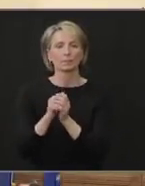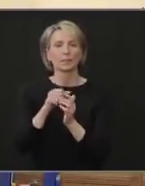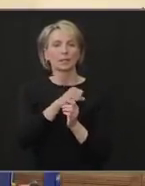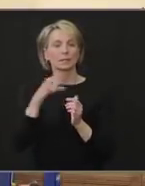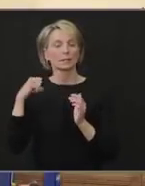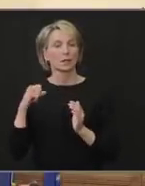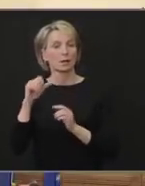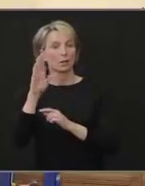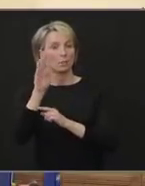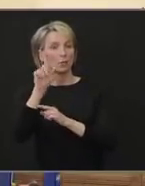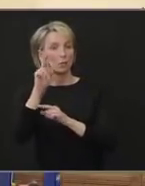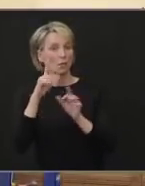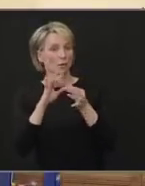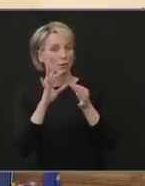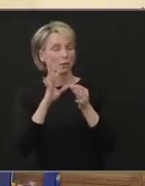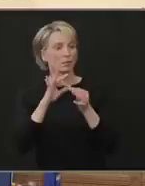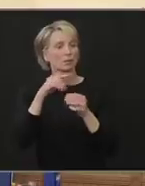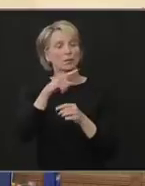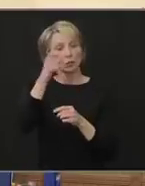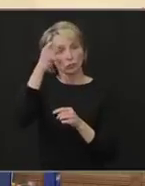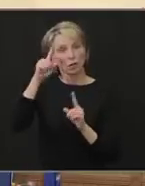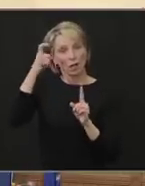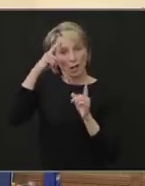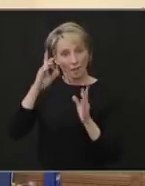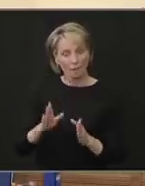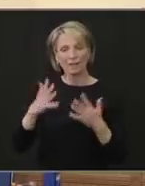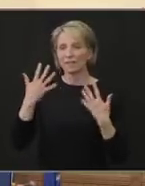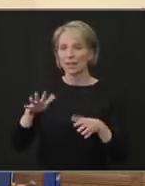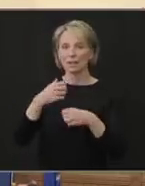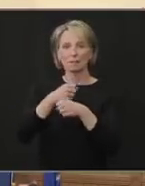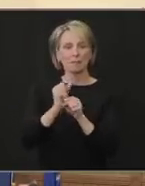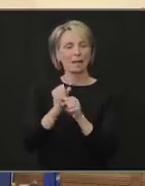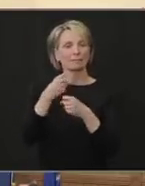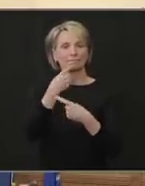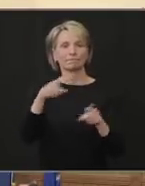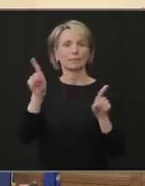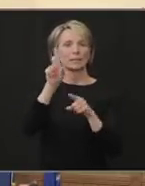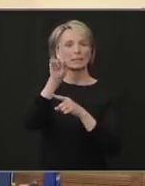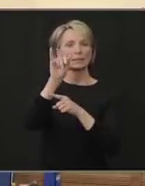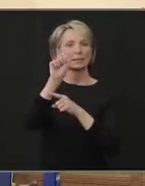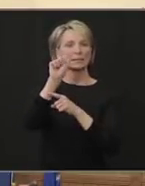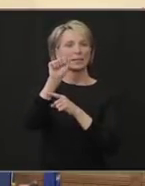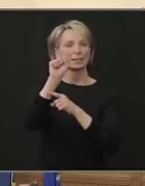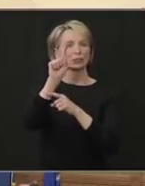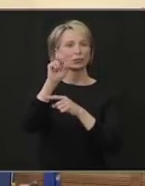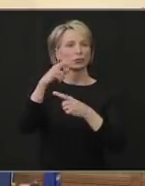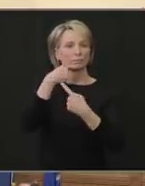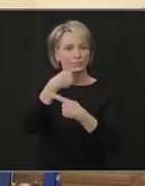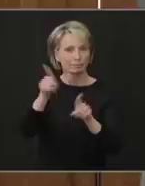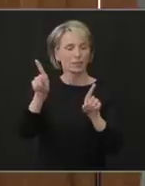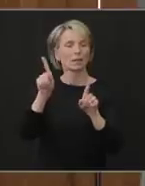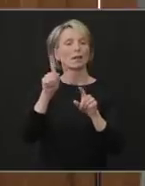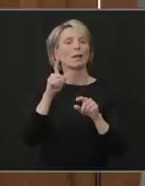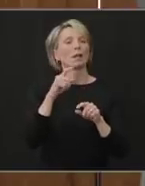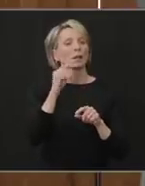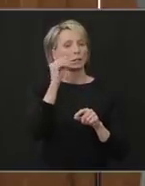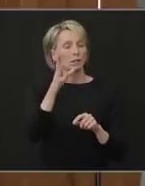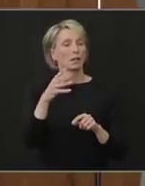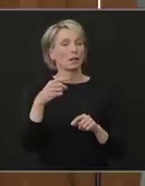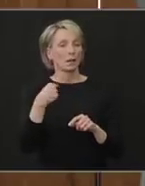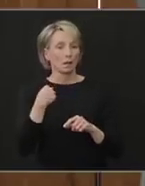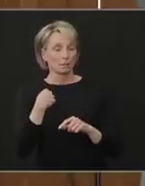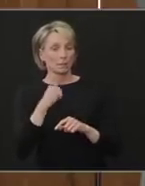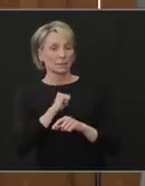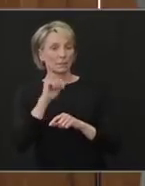a request for disaster declaration, and Senator Murphy and I have written, the whole delegation